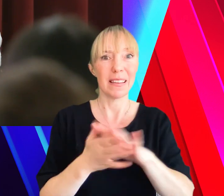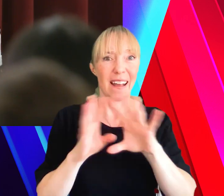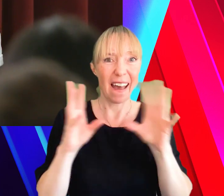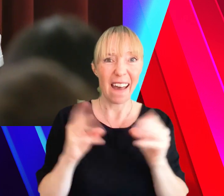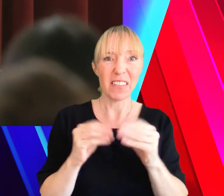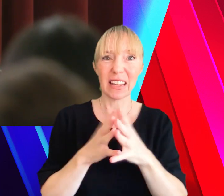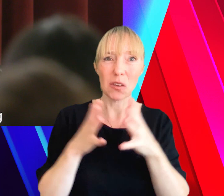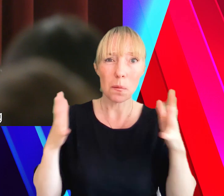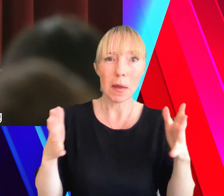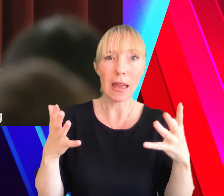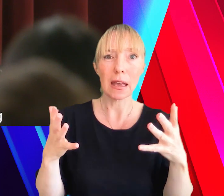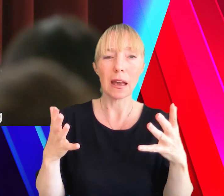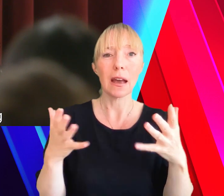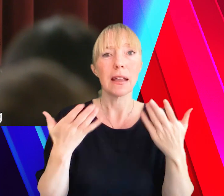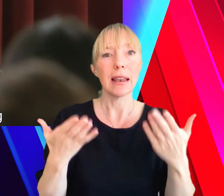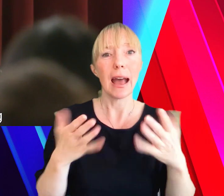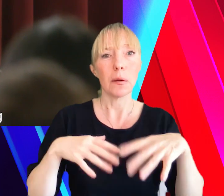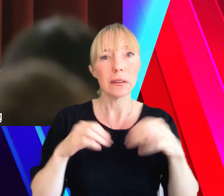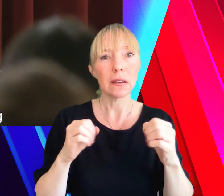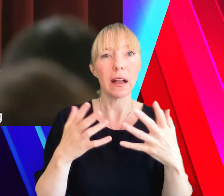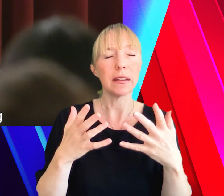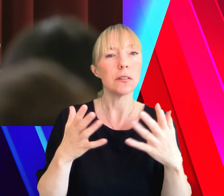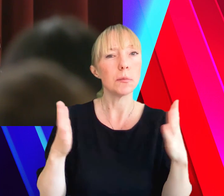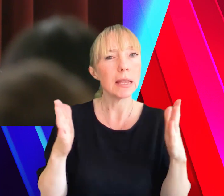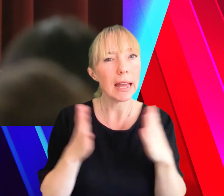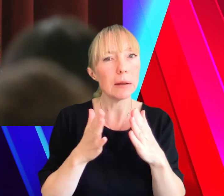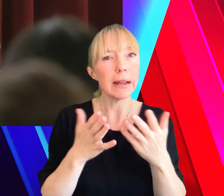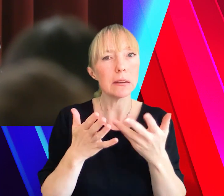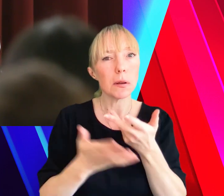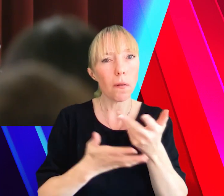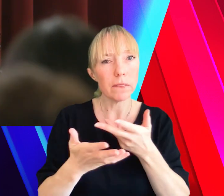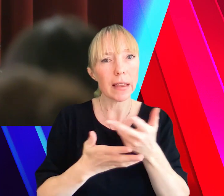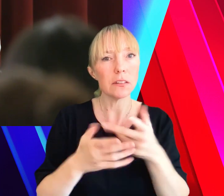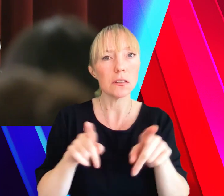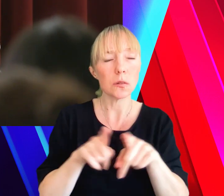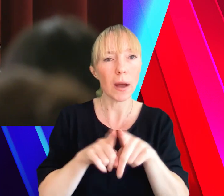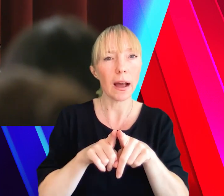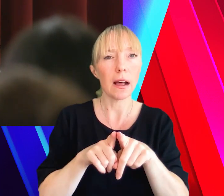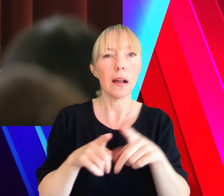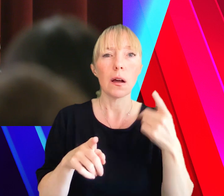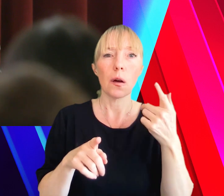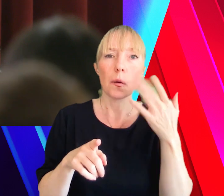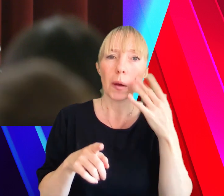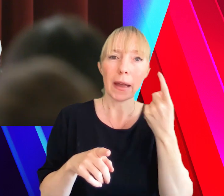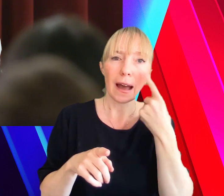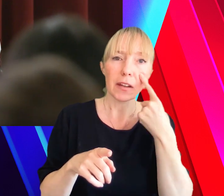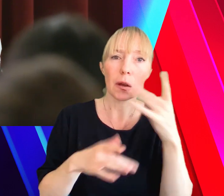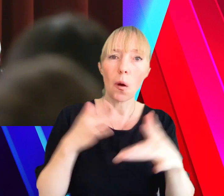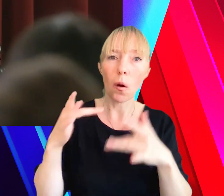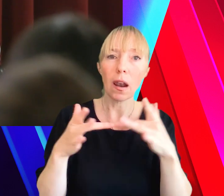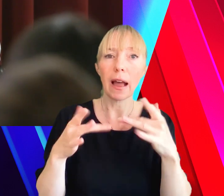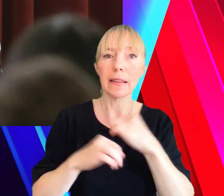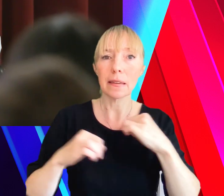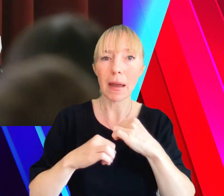big now in every sense, but that is also giving way to really intimate conversations as well. And I think that when